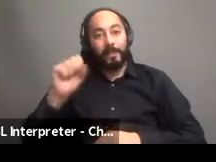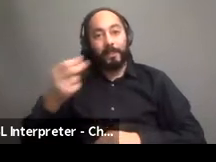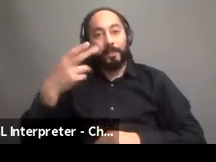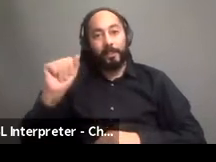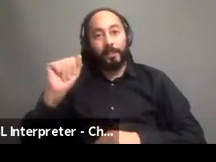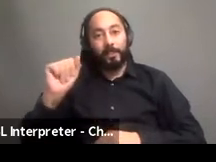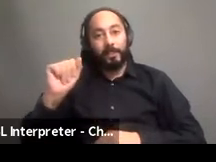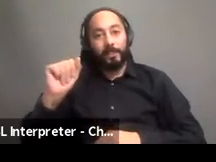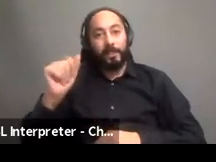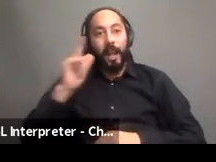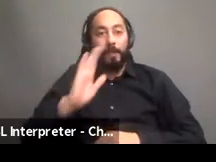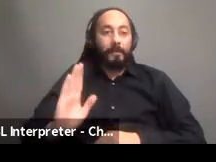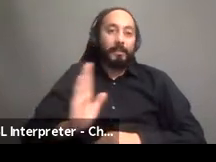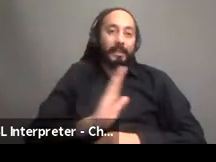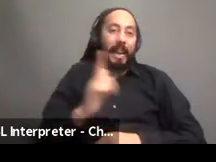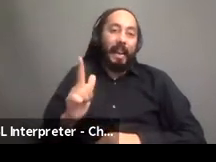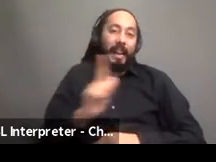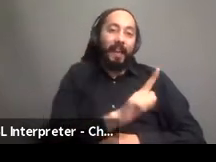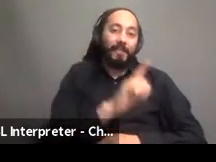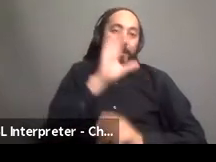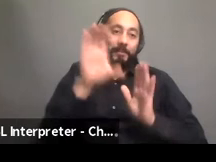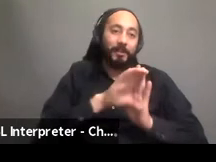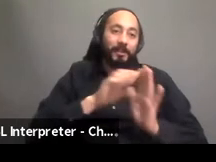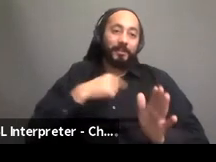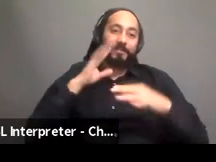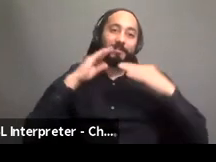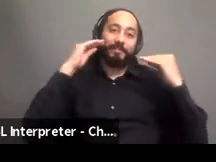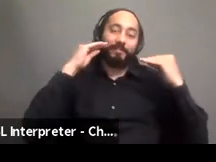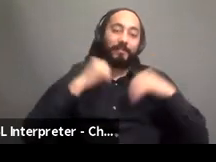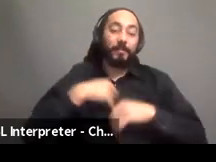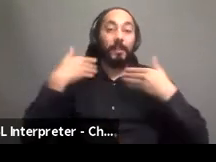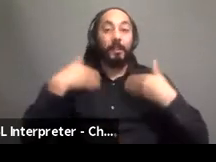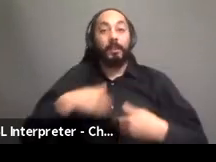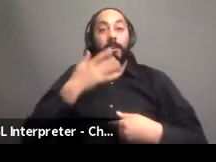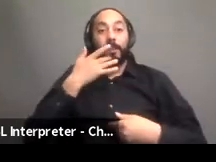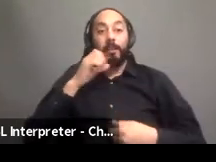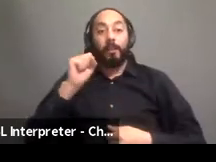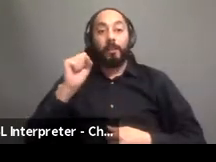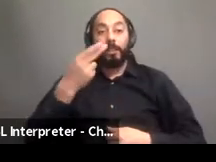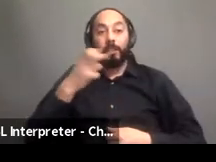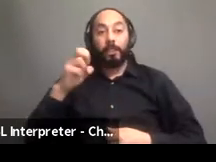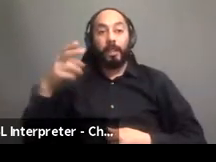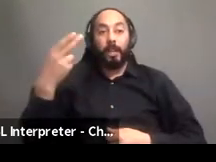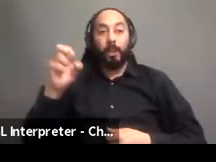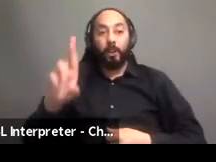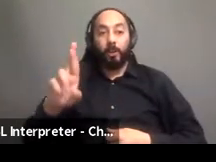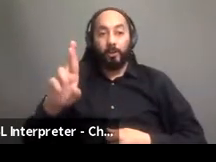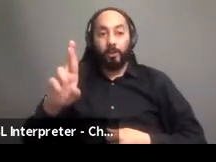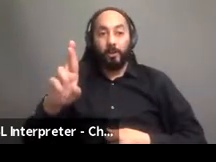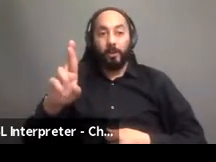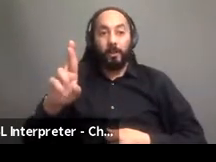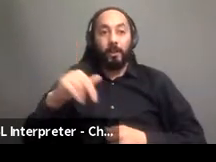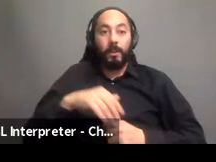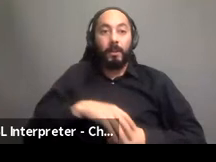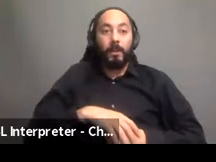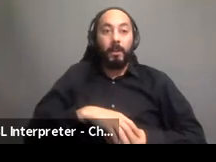the left-hand picture there. My preferred pronouns are she and her. I am